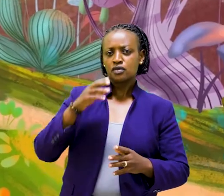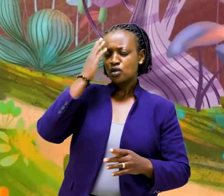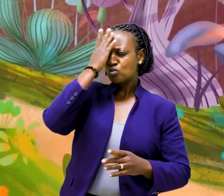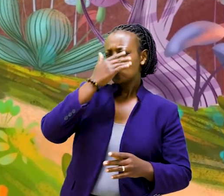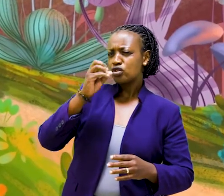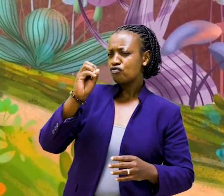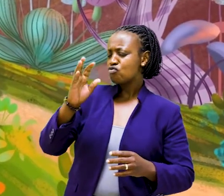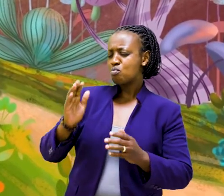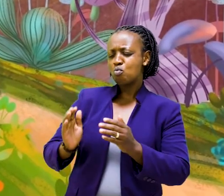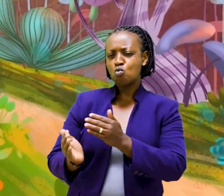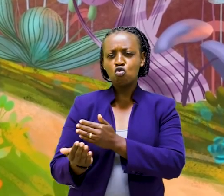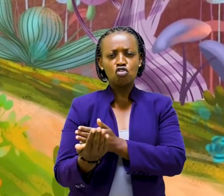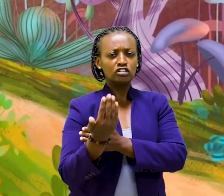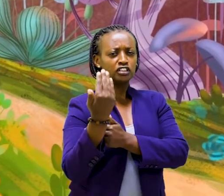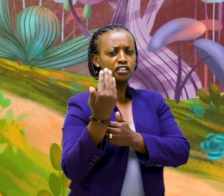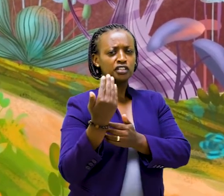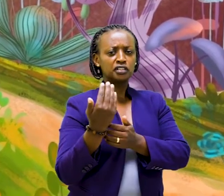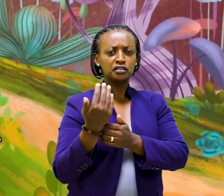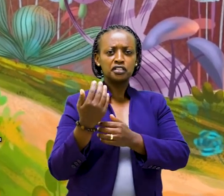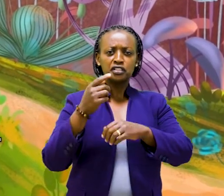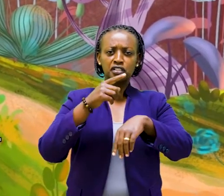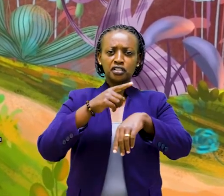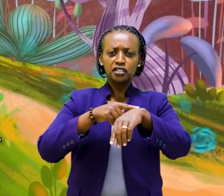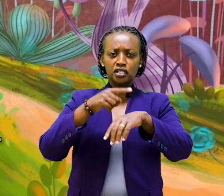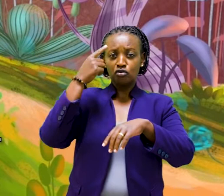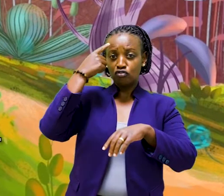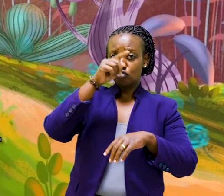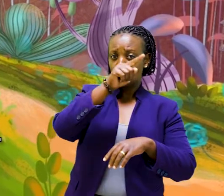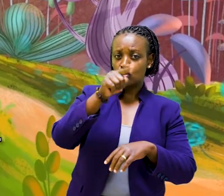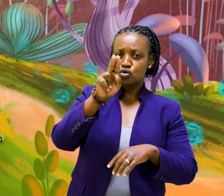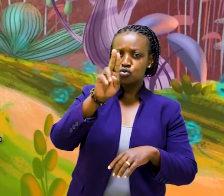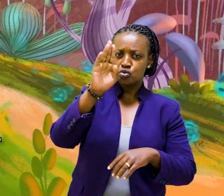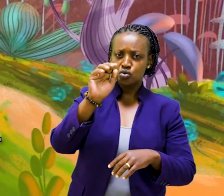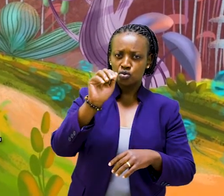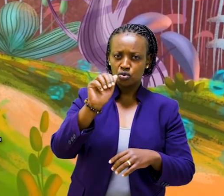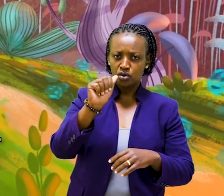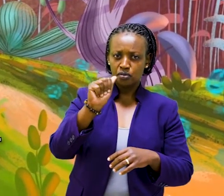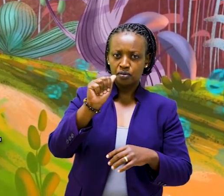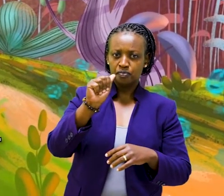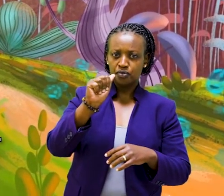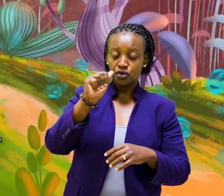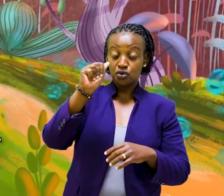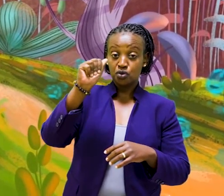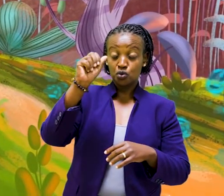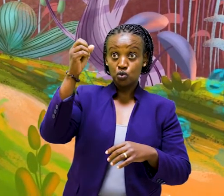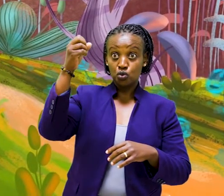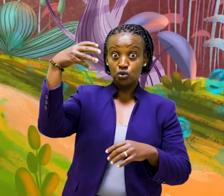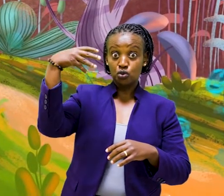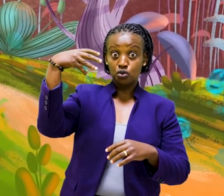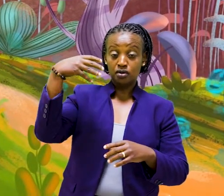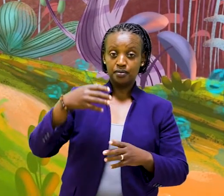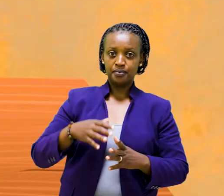It is a beautiful morning. It is time for Zuba to rise and shine.